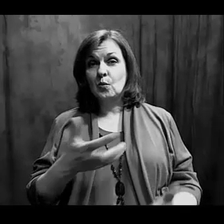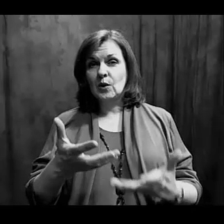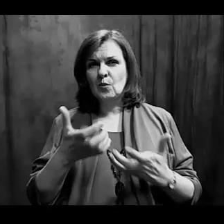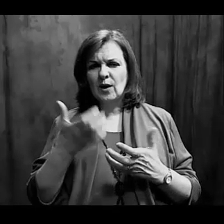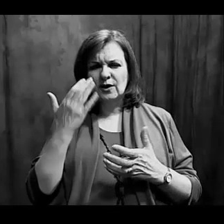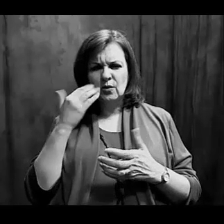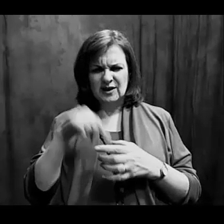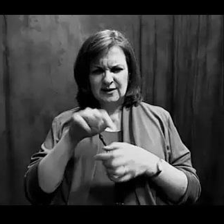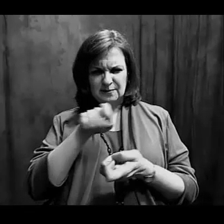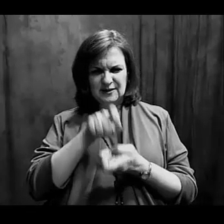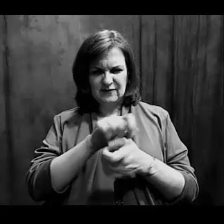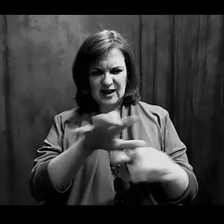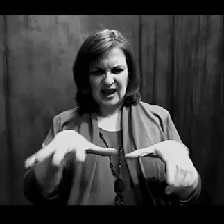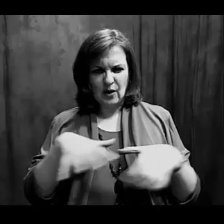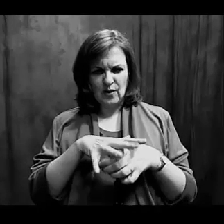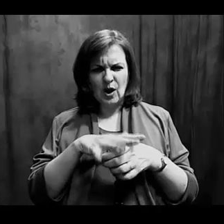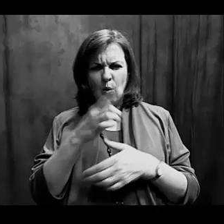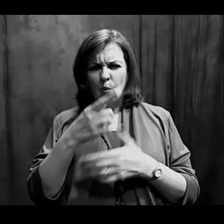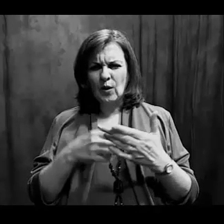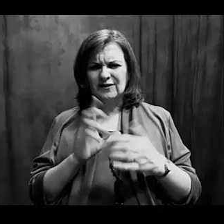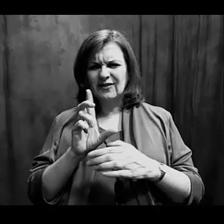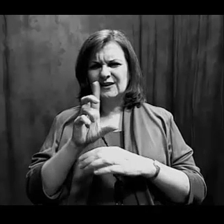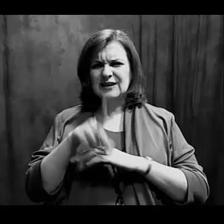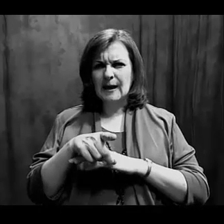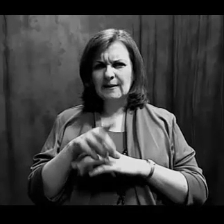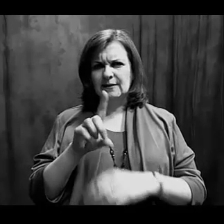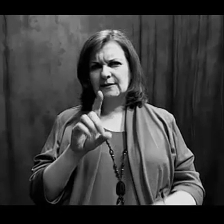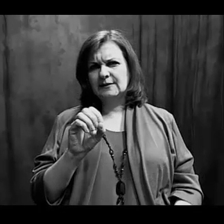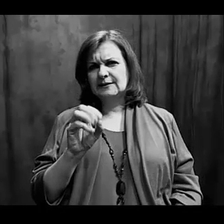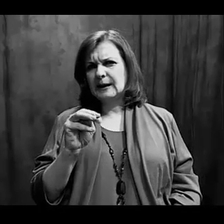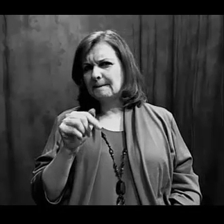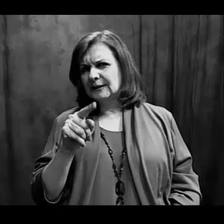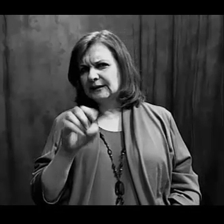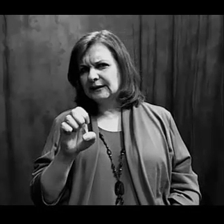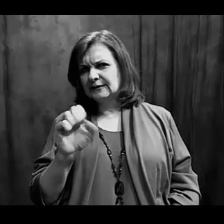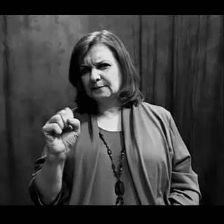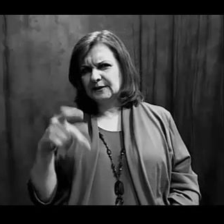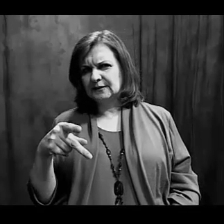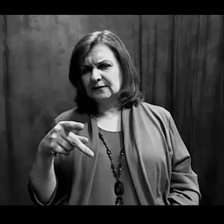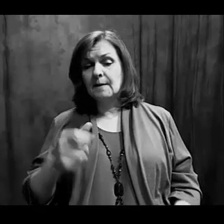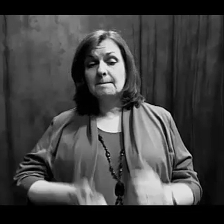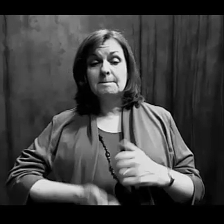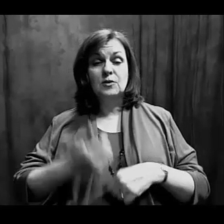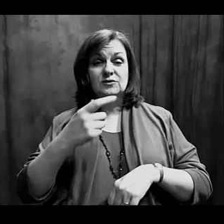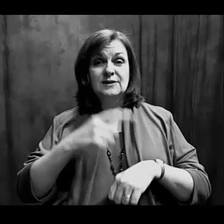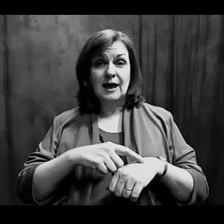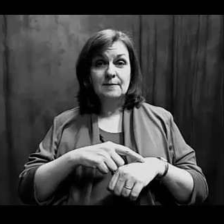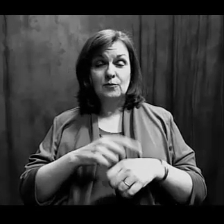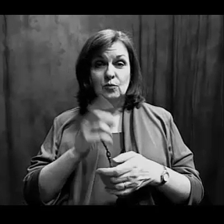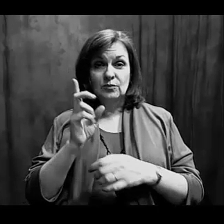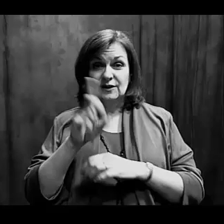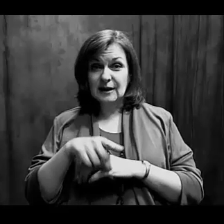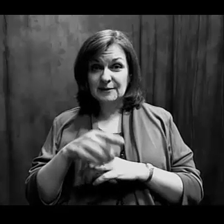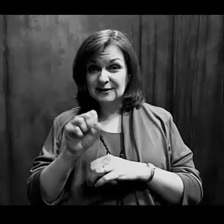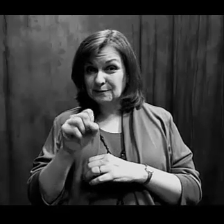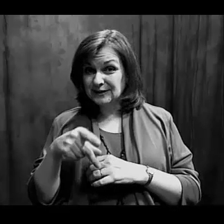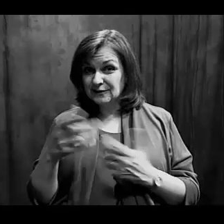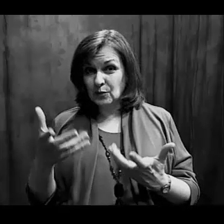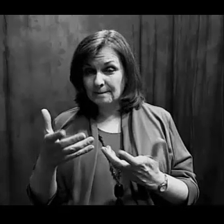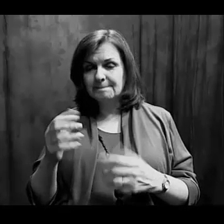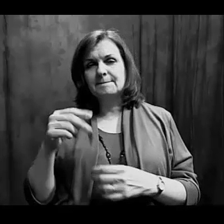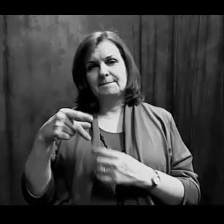on. Particularly, we want to know in an area which is the dominant species. Most of the time, plants are